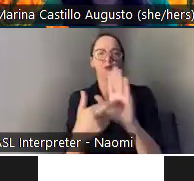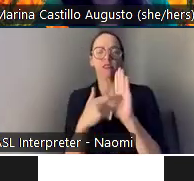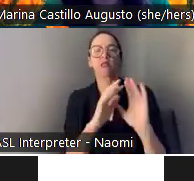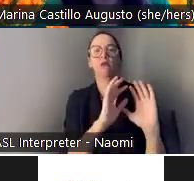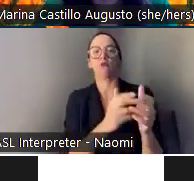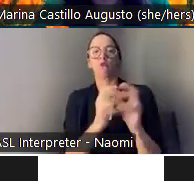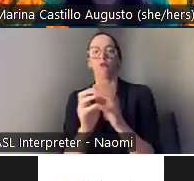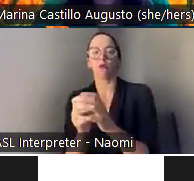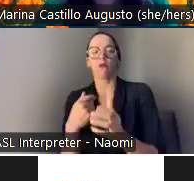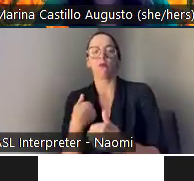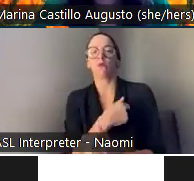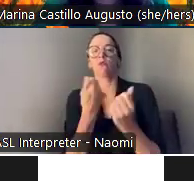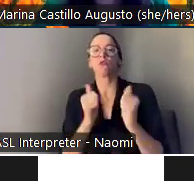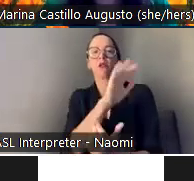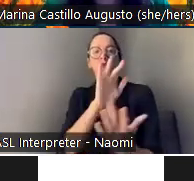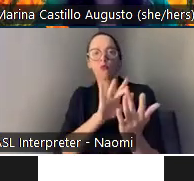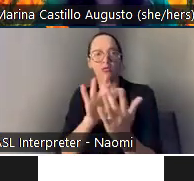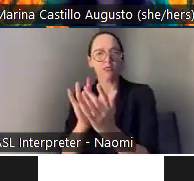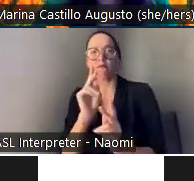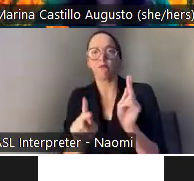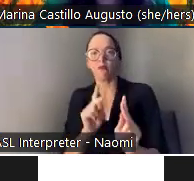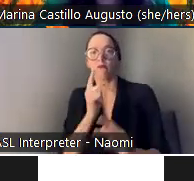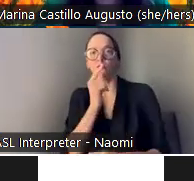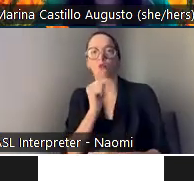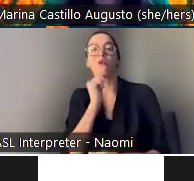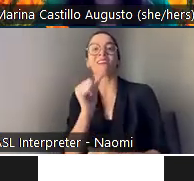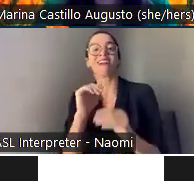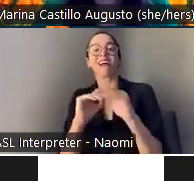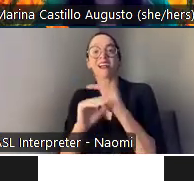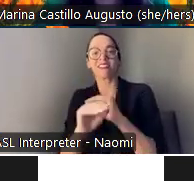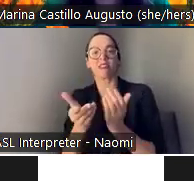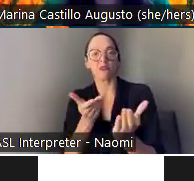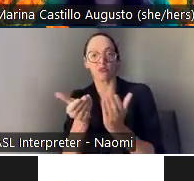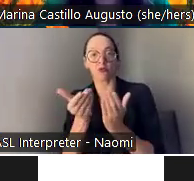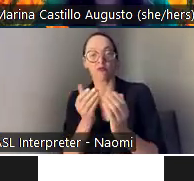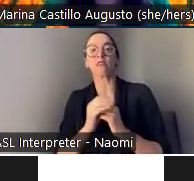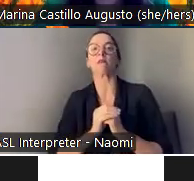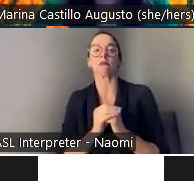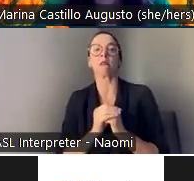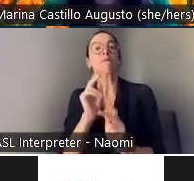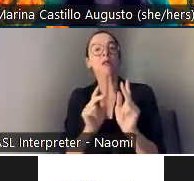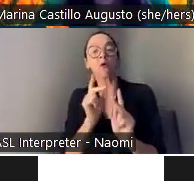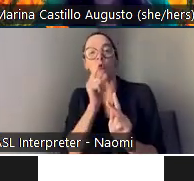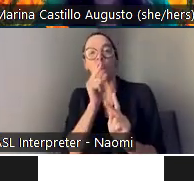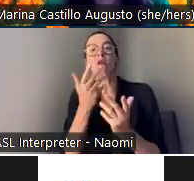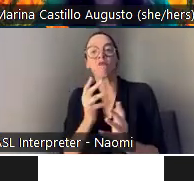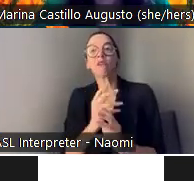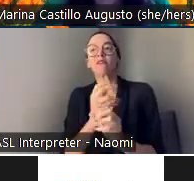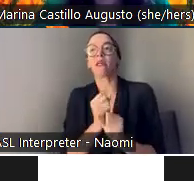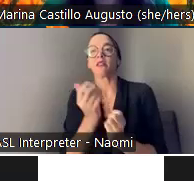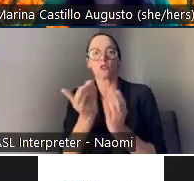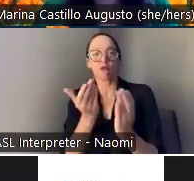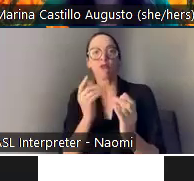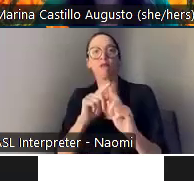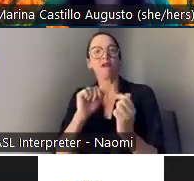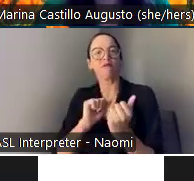accessing services and those who are in services but are encountering barriers, because unless we're able to identify